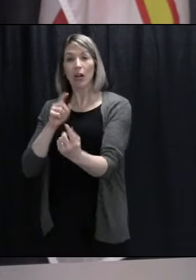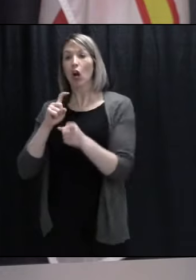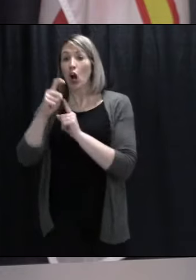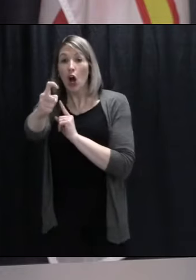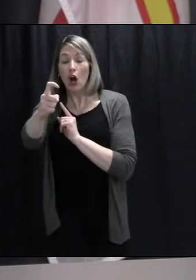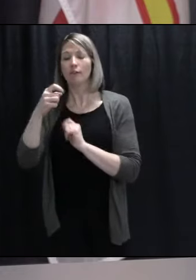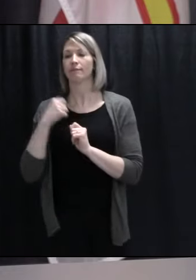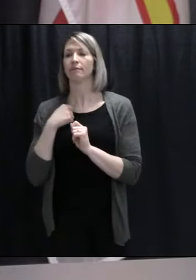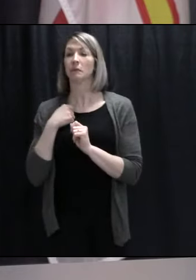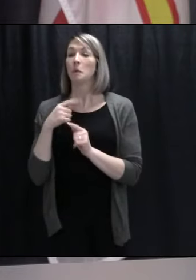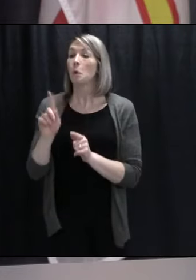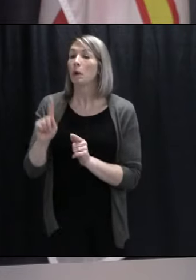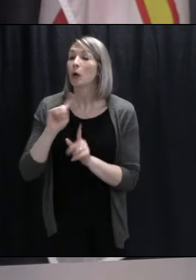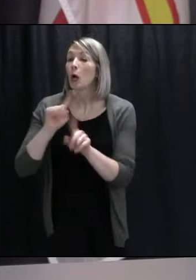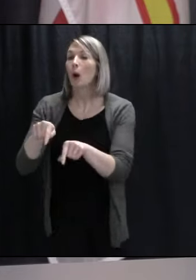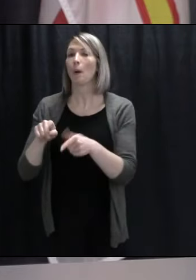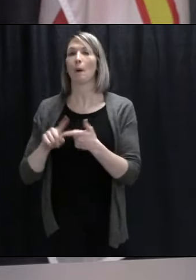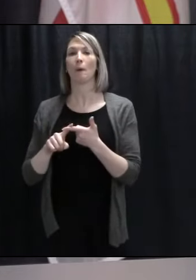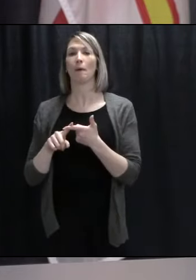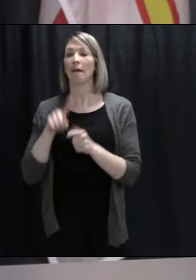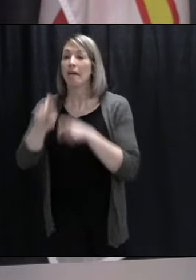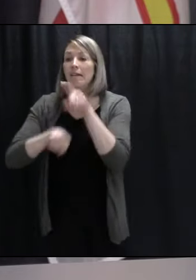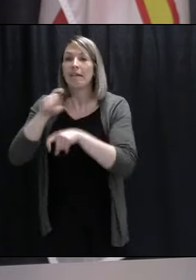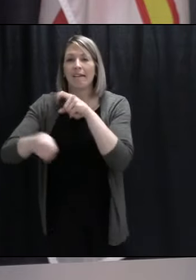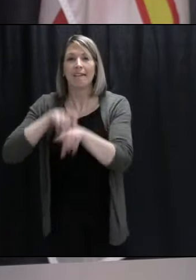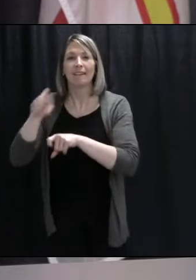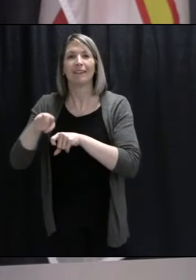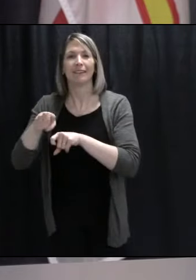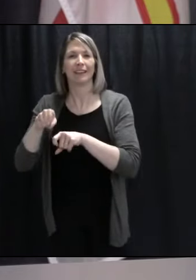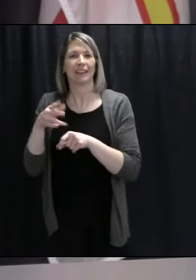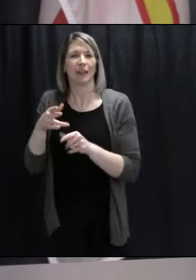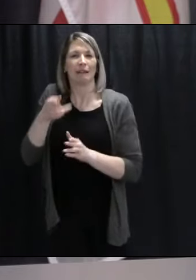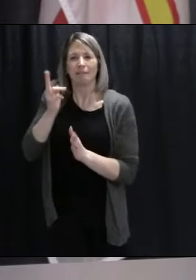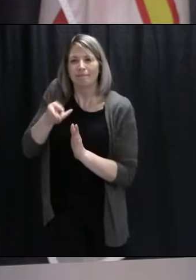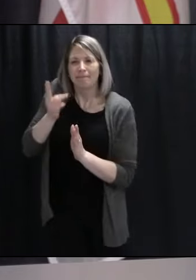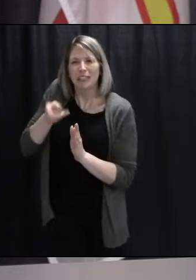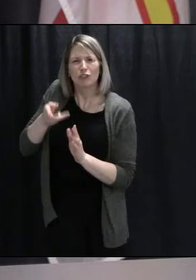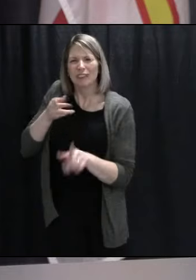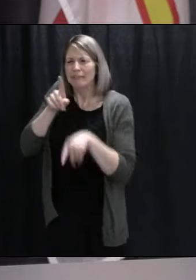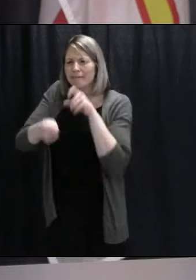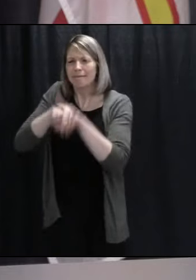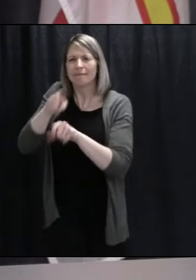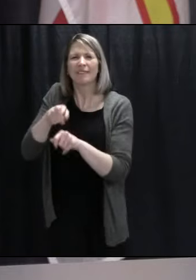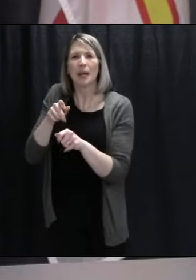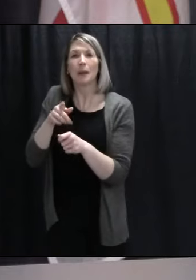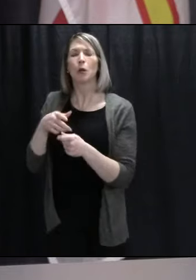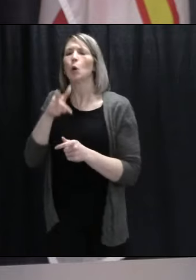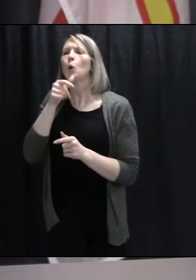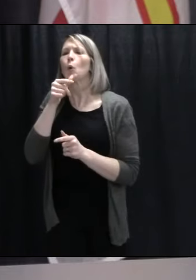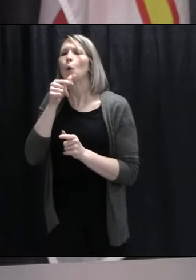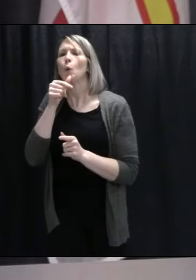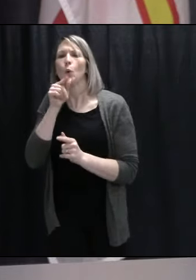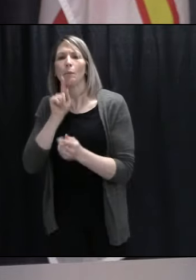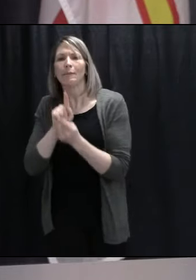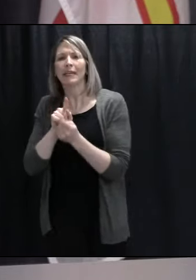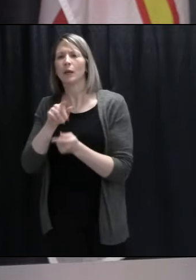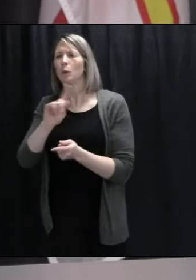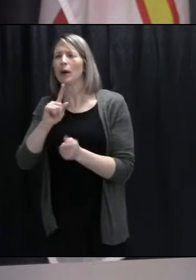So it gets back to taking a good detailed history, finding out where people were, who their contacts